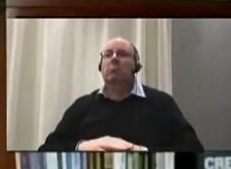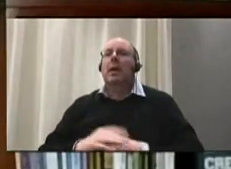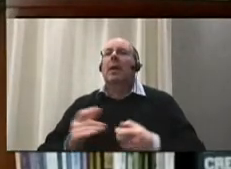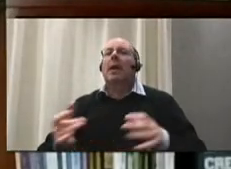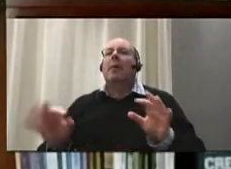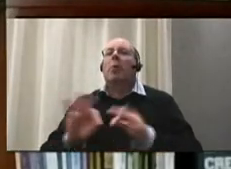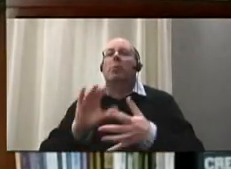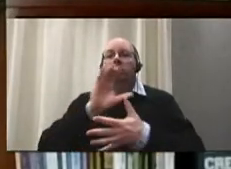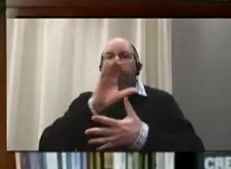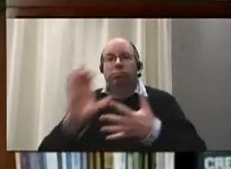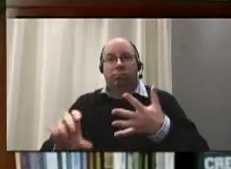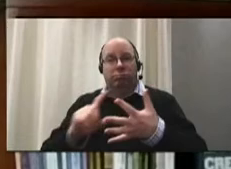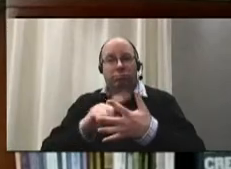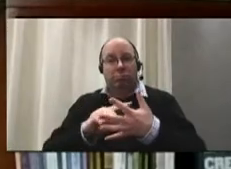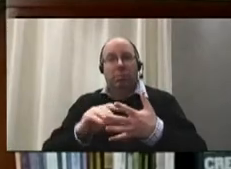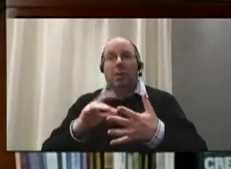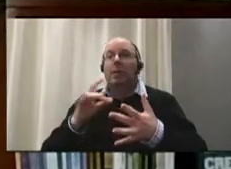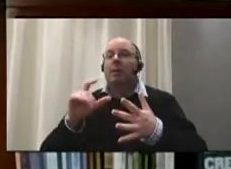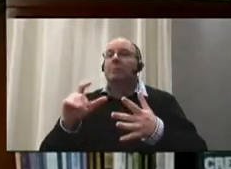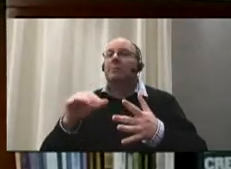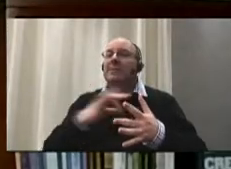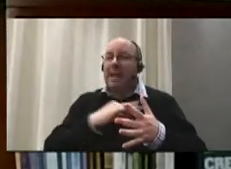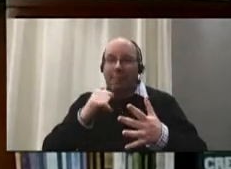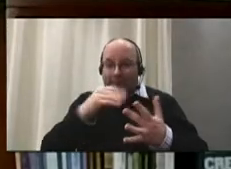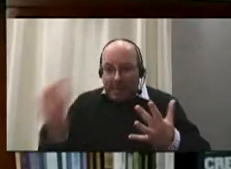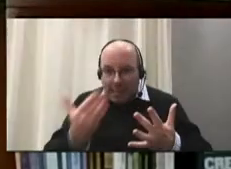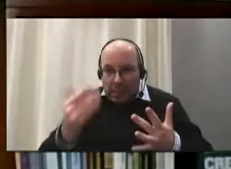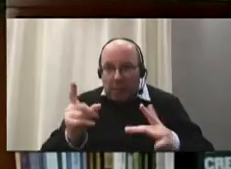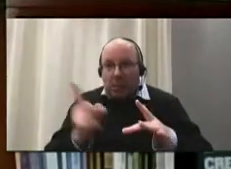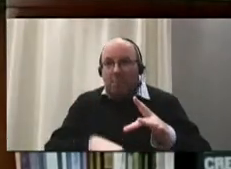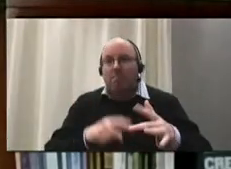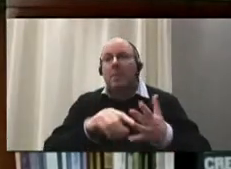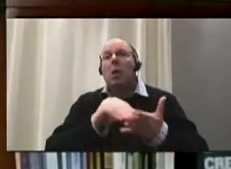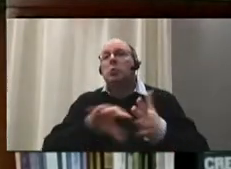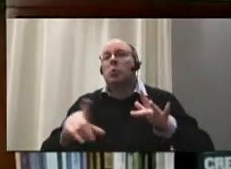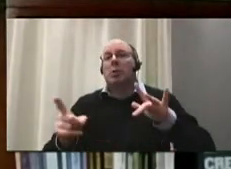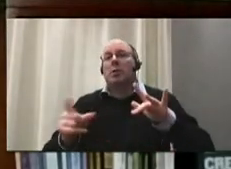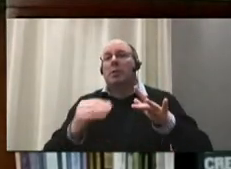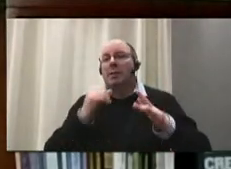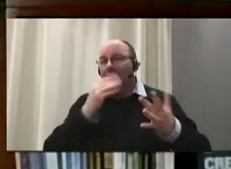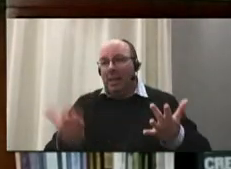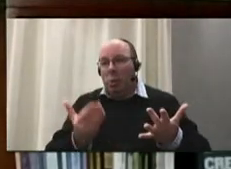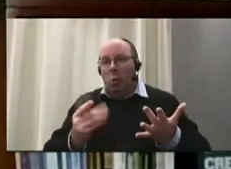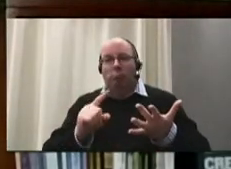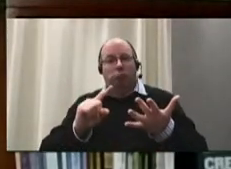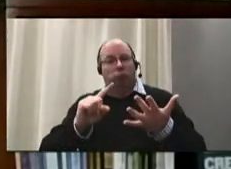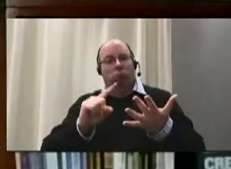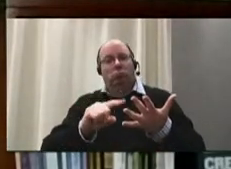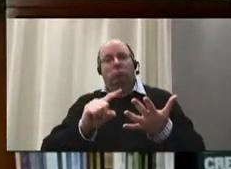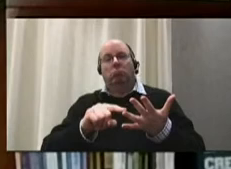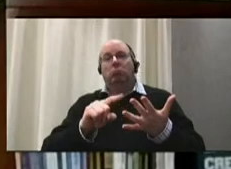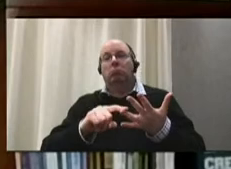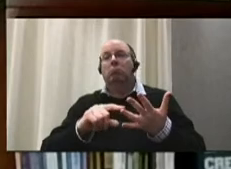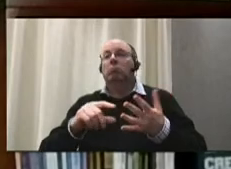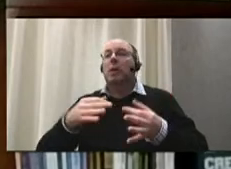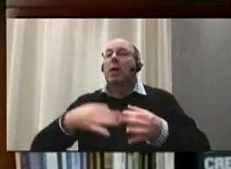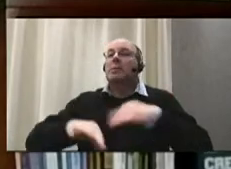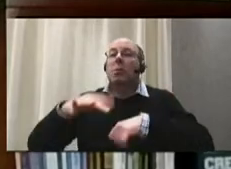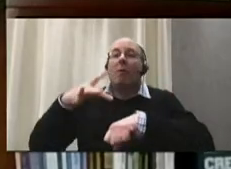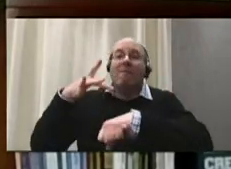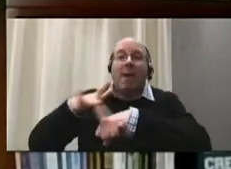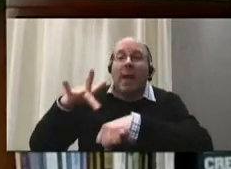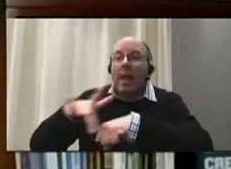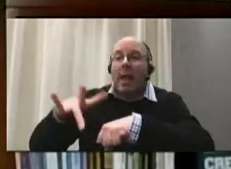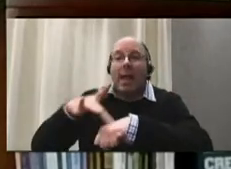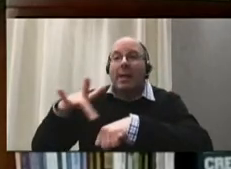absences, student absences, unfilled substitute vacancies, positions, it could be teacher positions or other positions, just